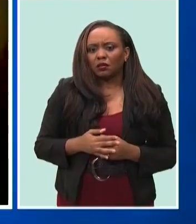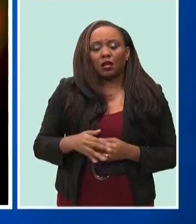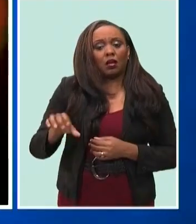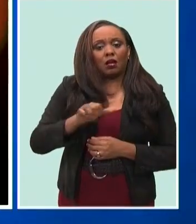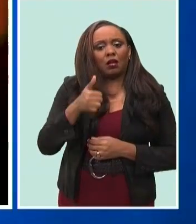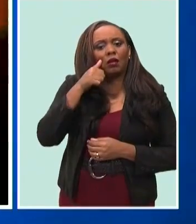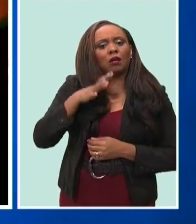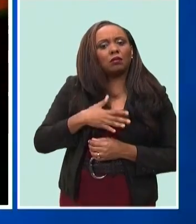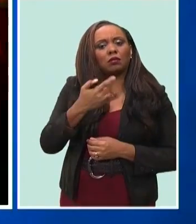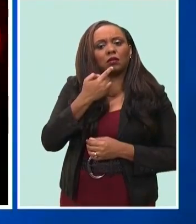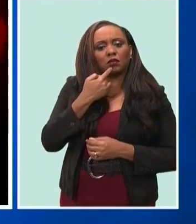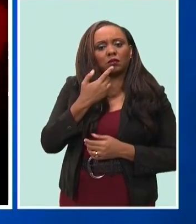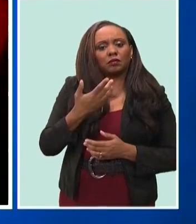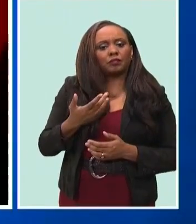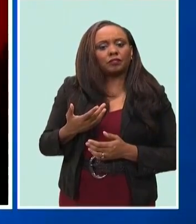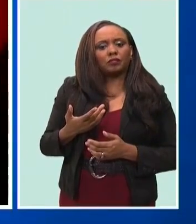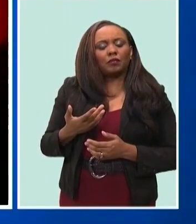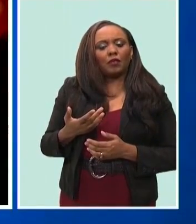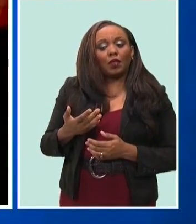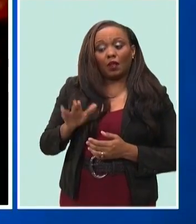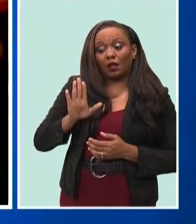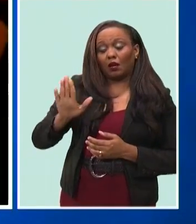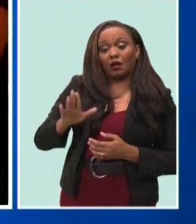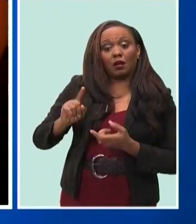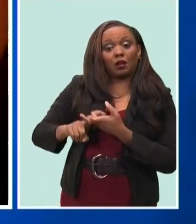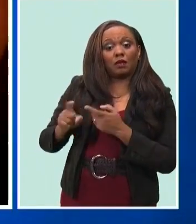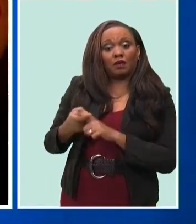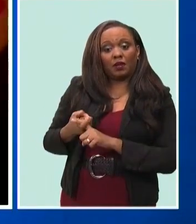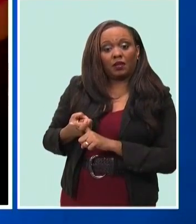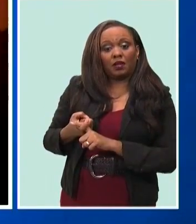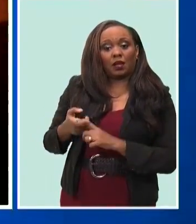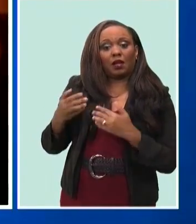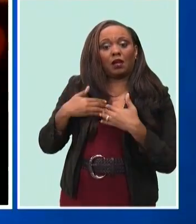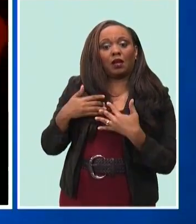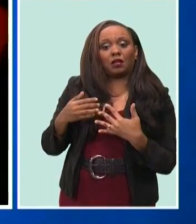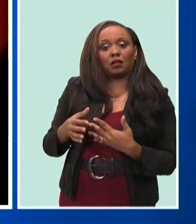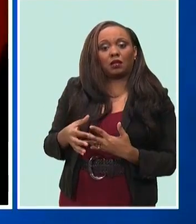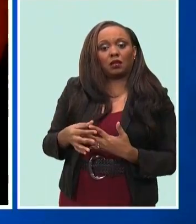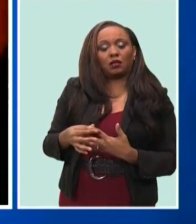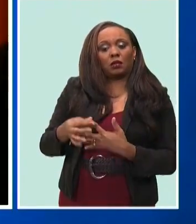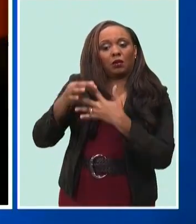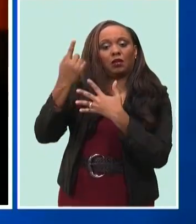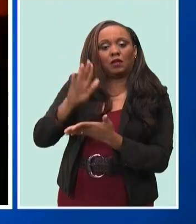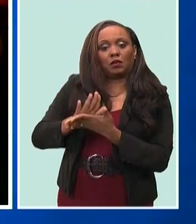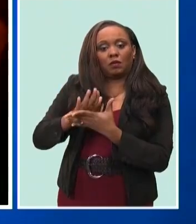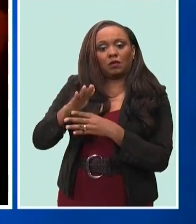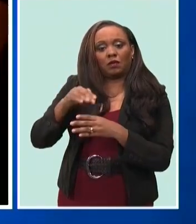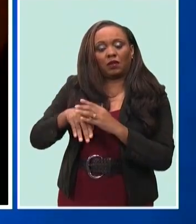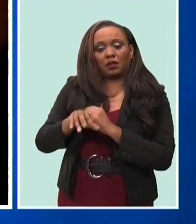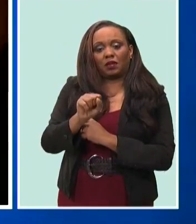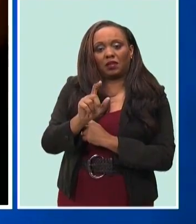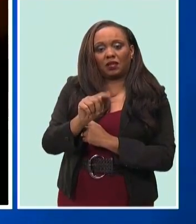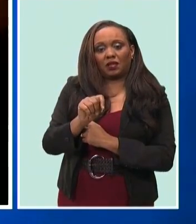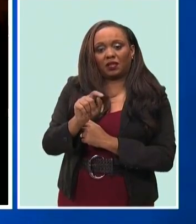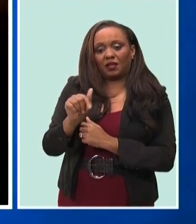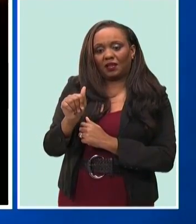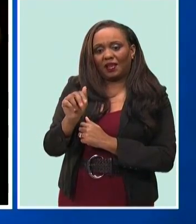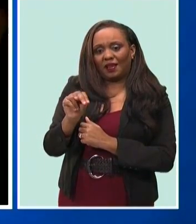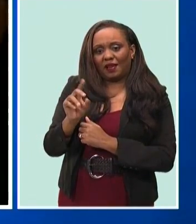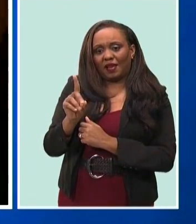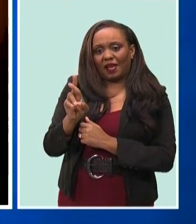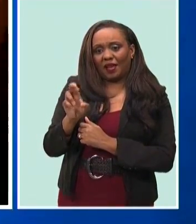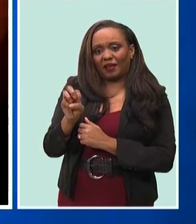mapped out. Carol Marshall tells us what happened to friends of hers. She says they were given the option of a school in St. Andrew for their daughter